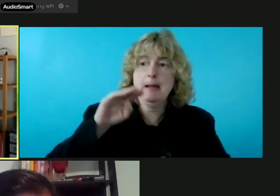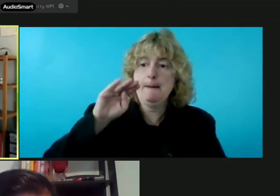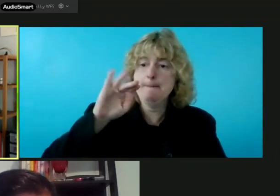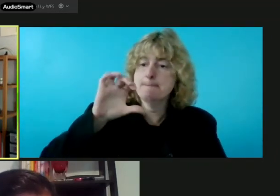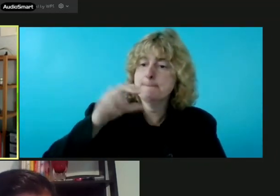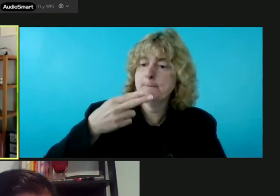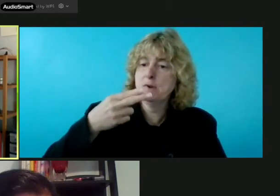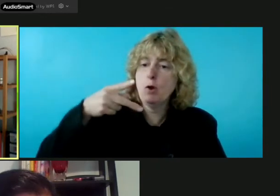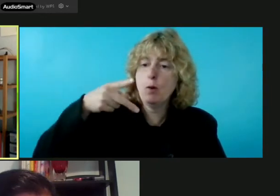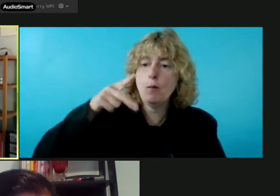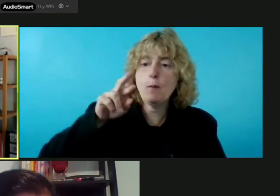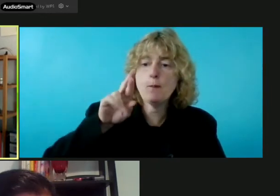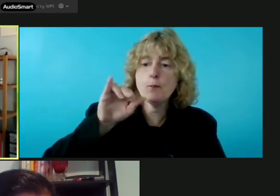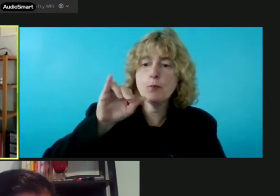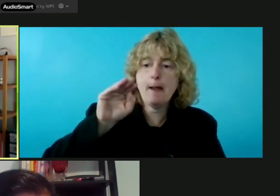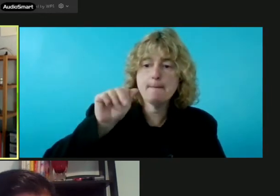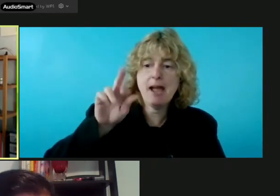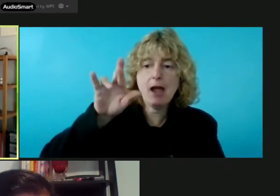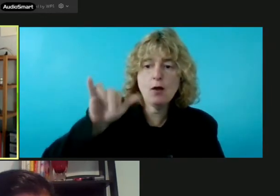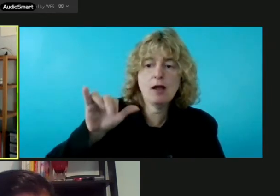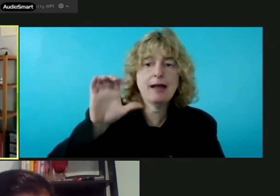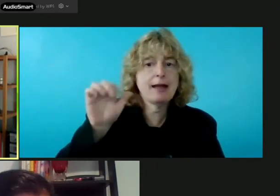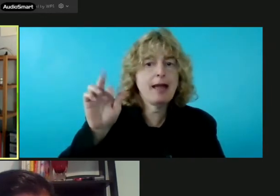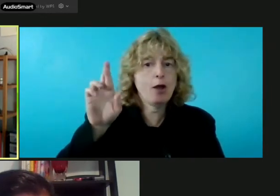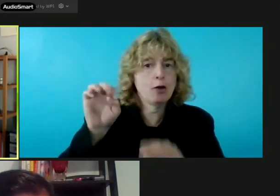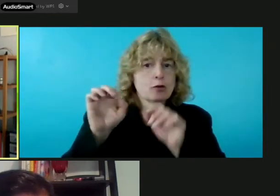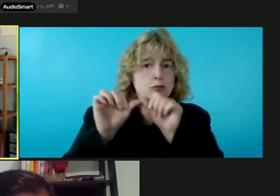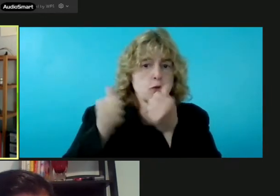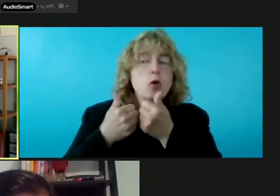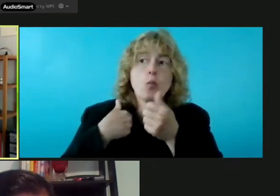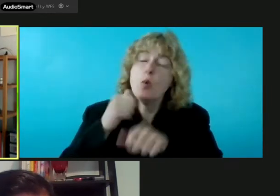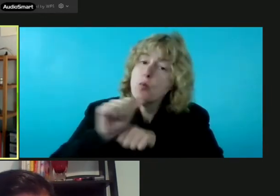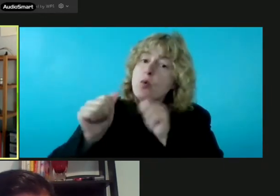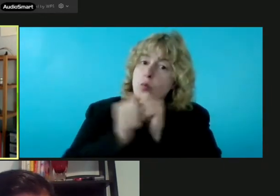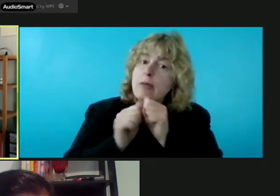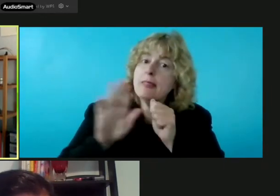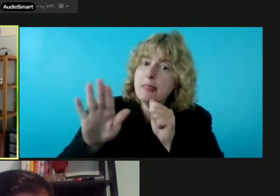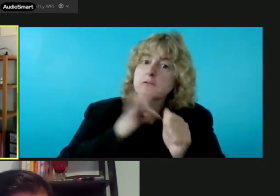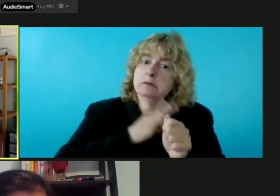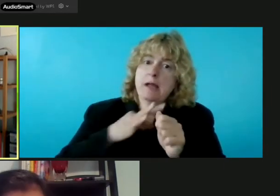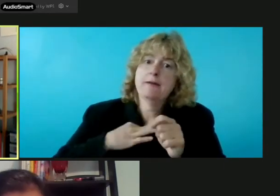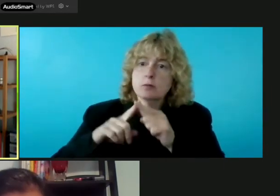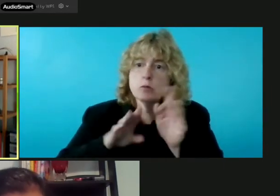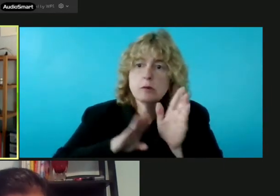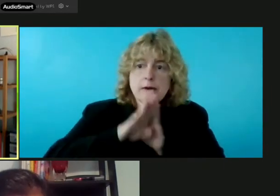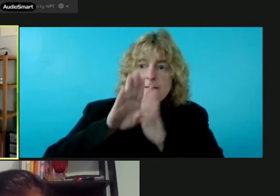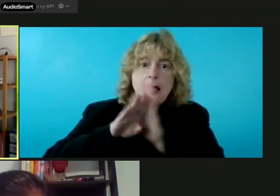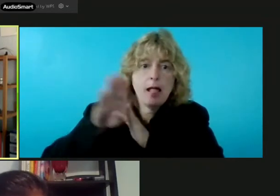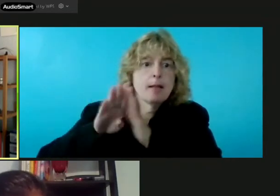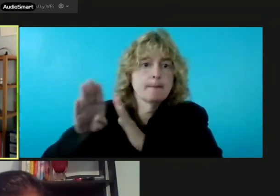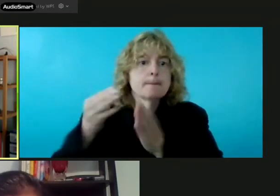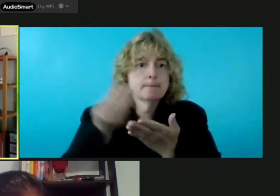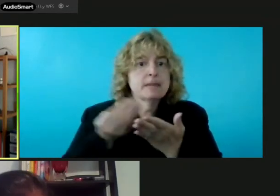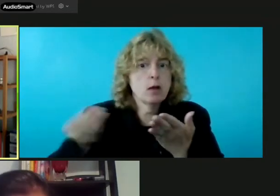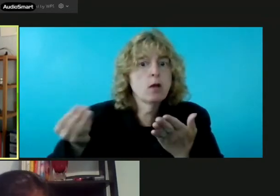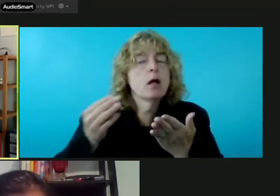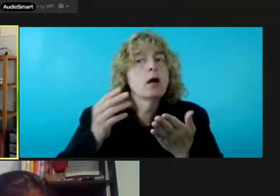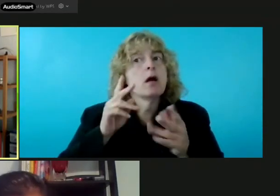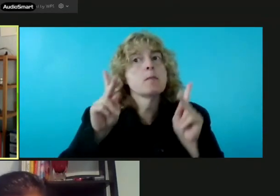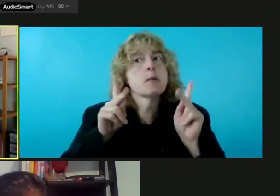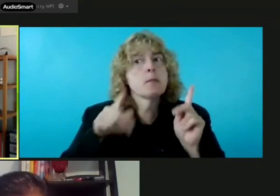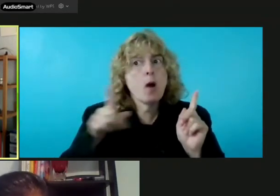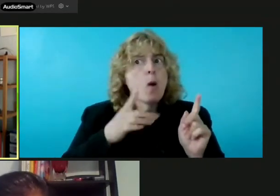Association. Actually, we worked with their staff to help develop materials. People found them really helpful. They particularly actually liked the videos as